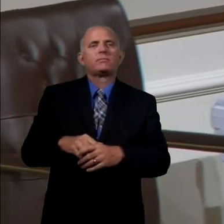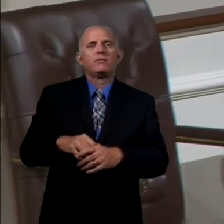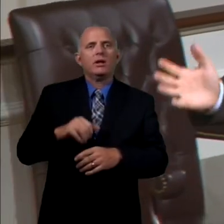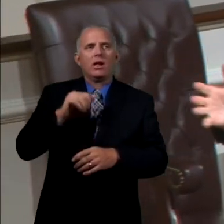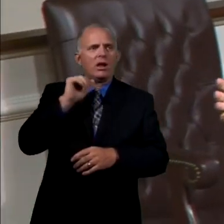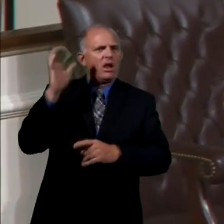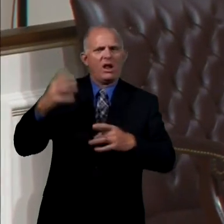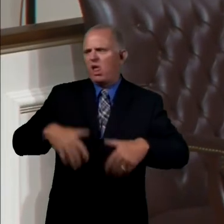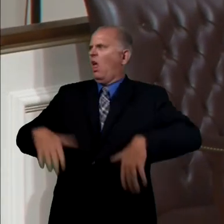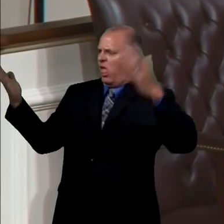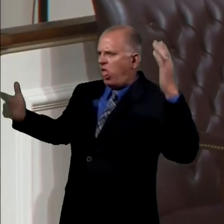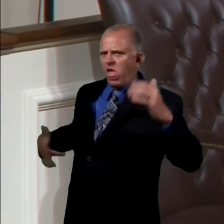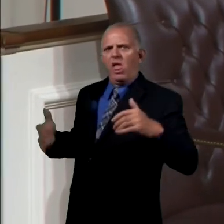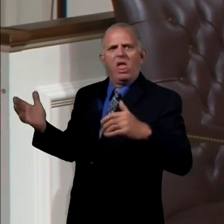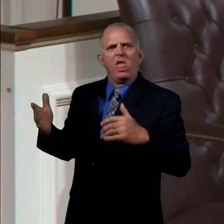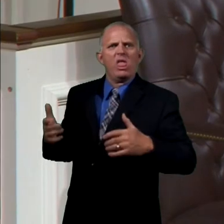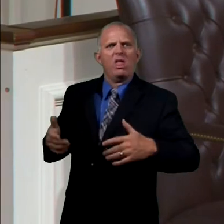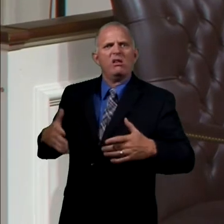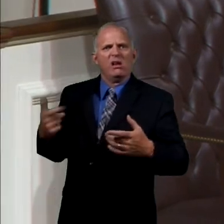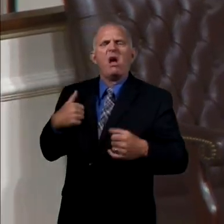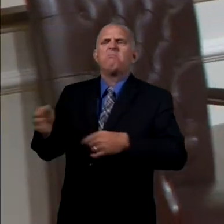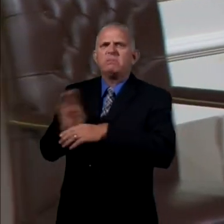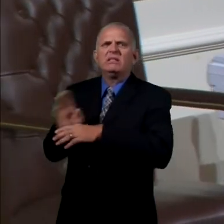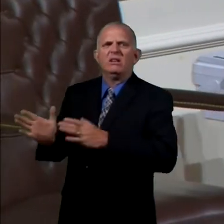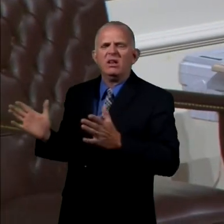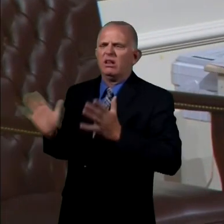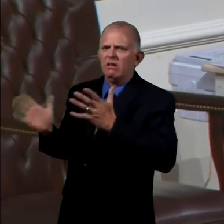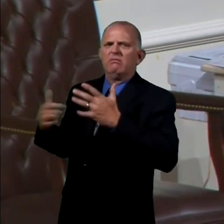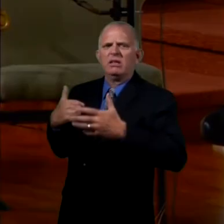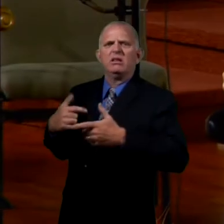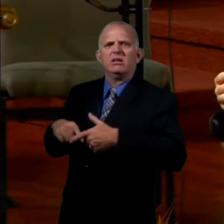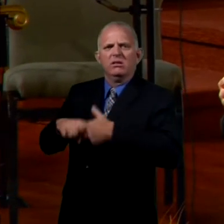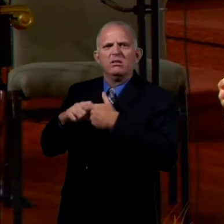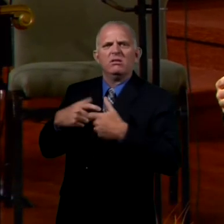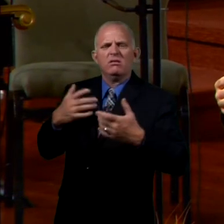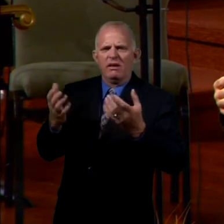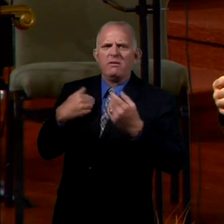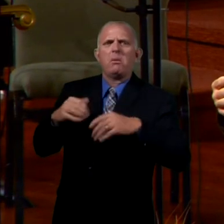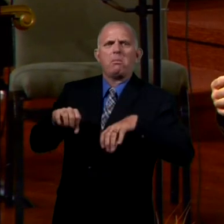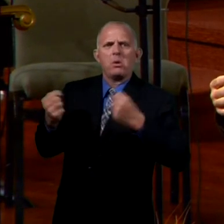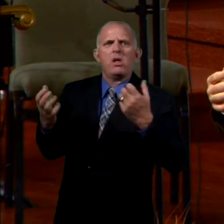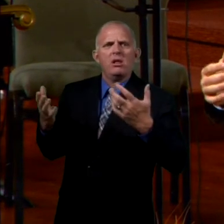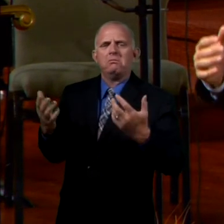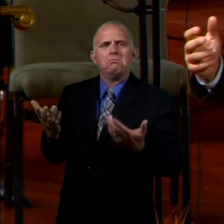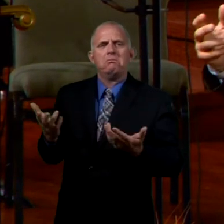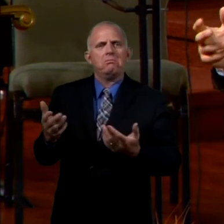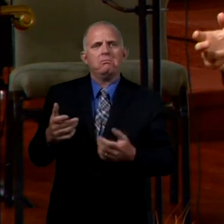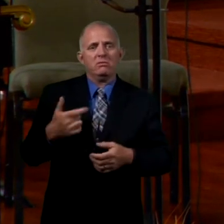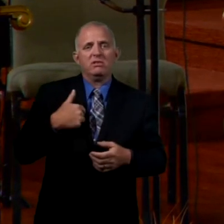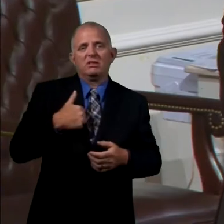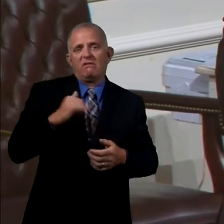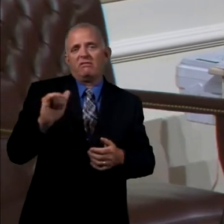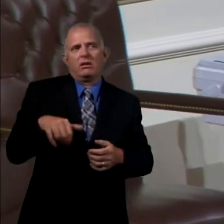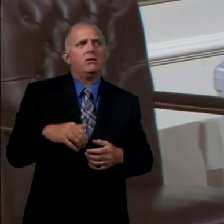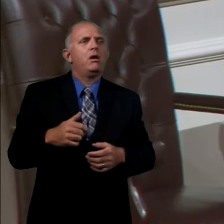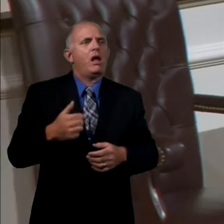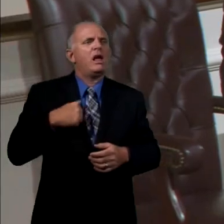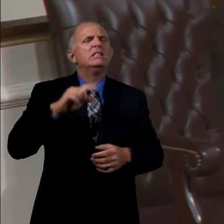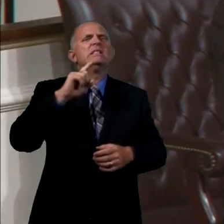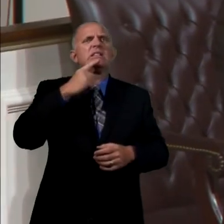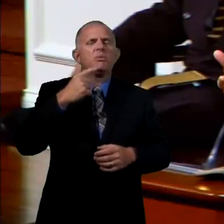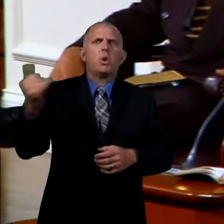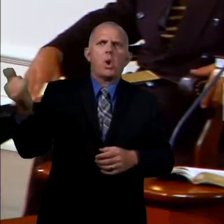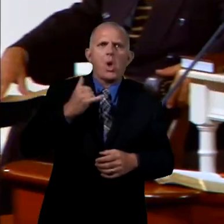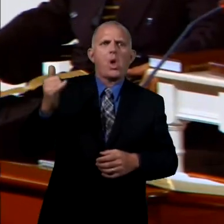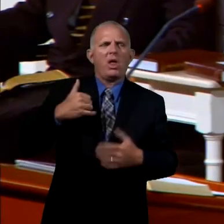or say, "Come on, right now, can you guys just give me a break?" As I've done many times. "Oh, are you serious? Are you calling me again right